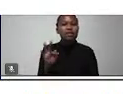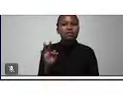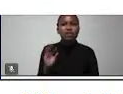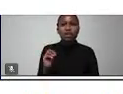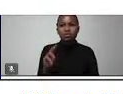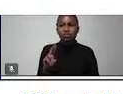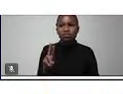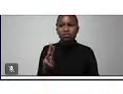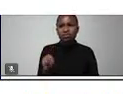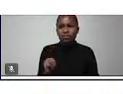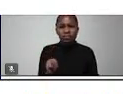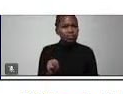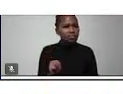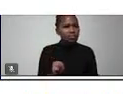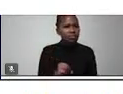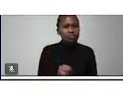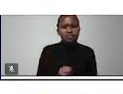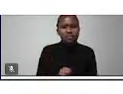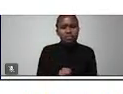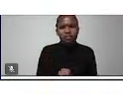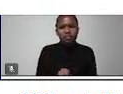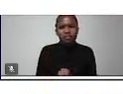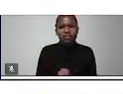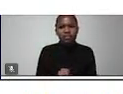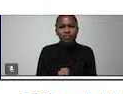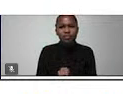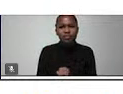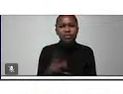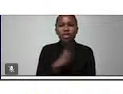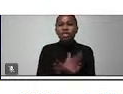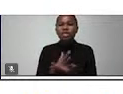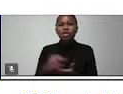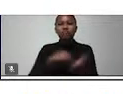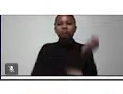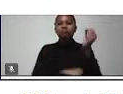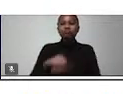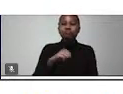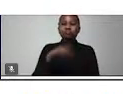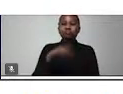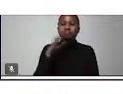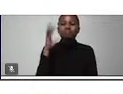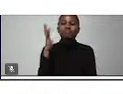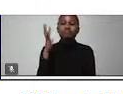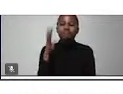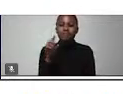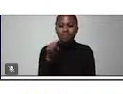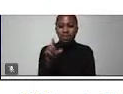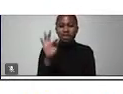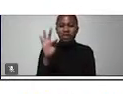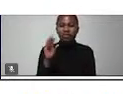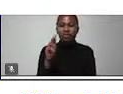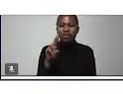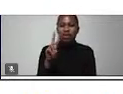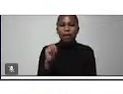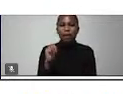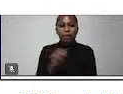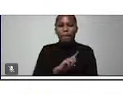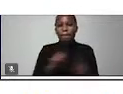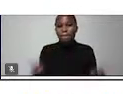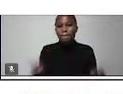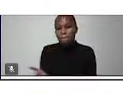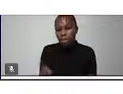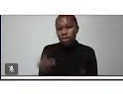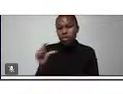All key commodity structures are also represented actually at this forum, but DTI is also participating